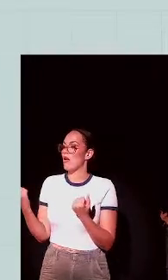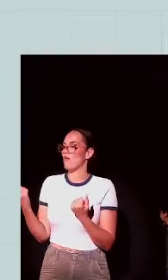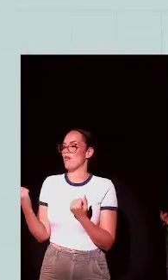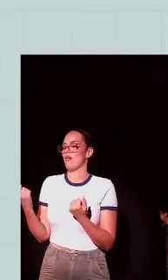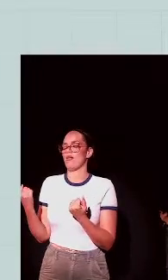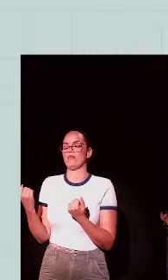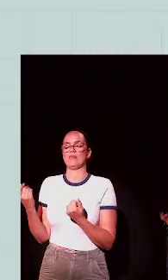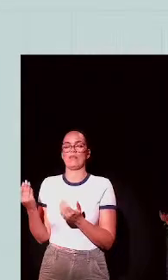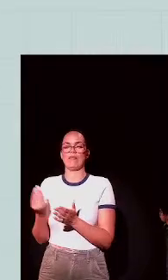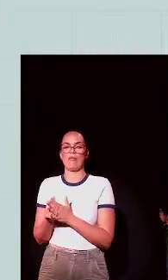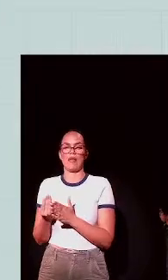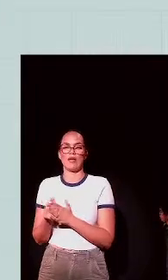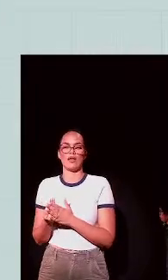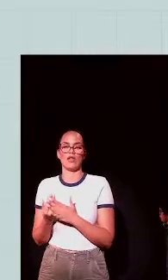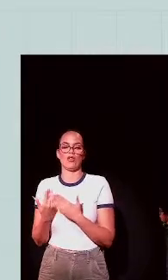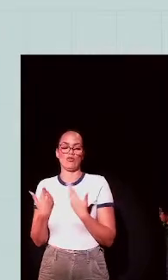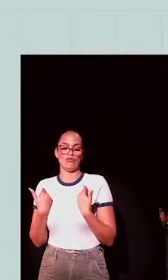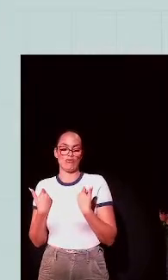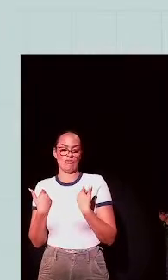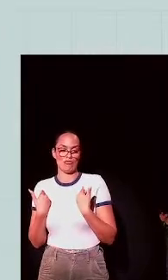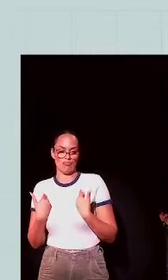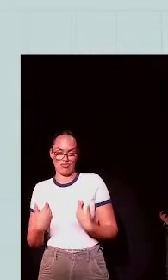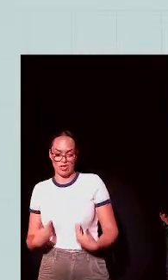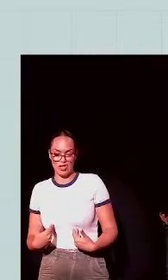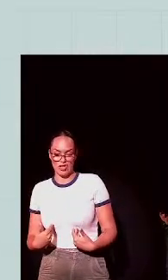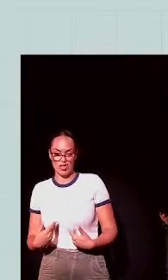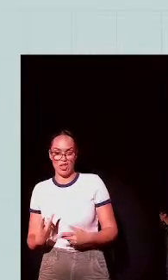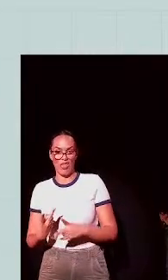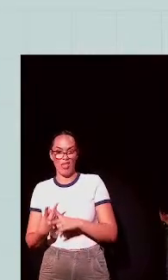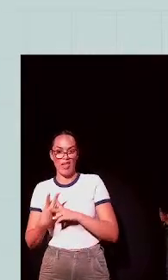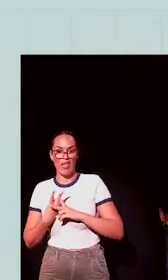millions cares about our art at all.